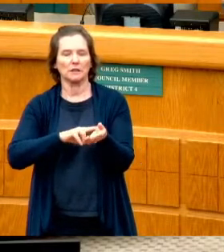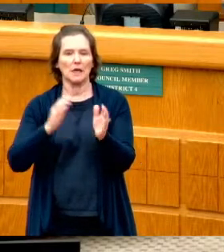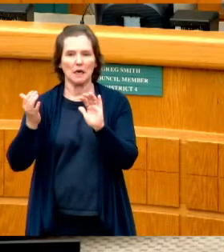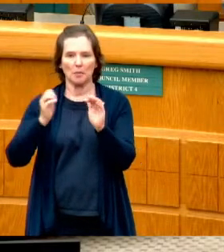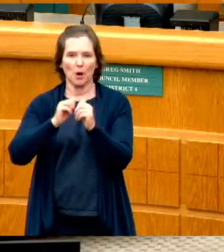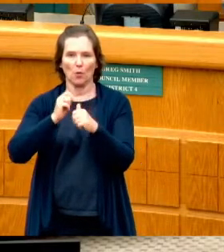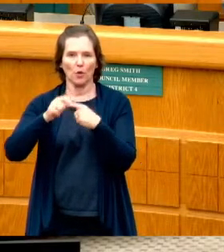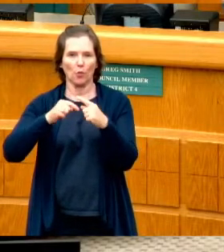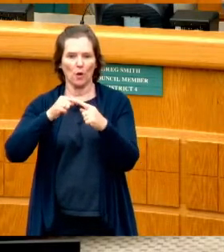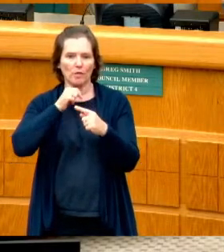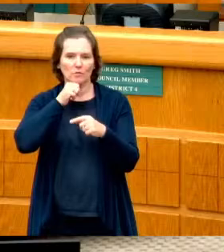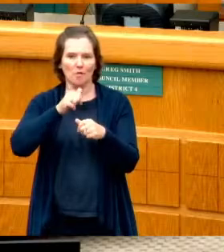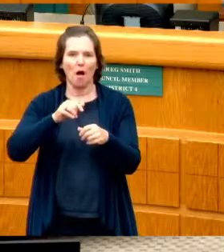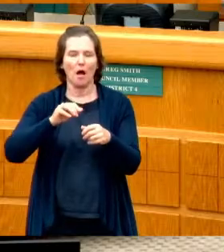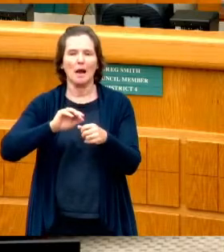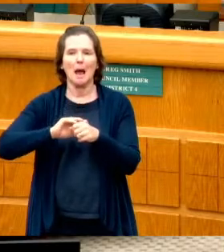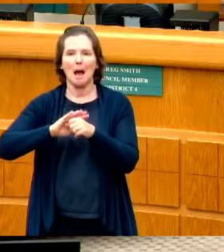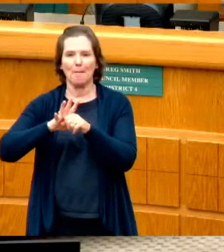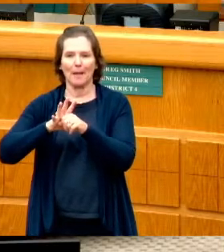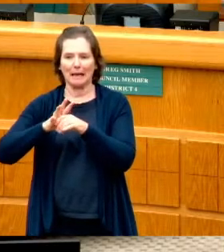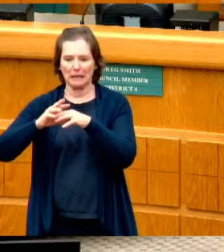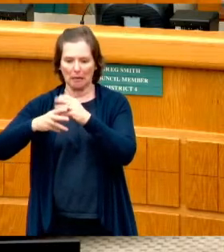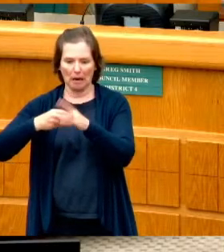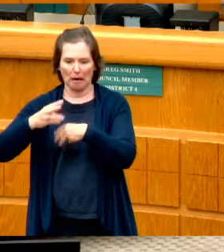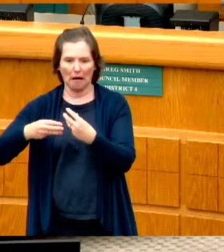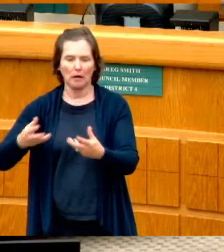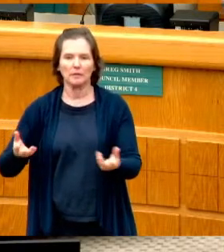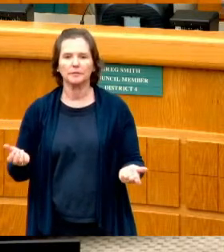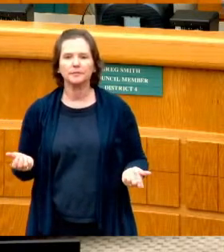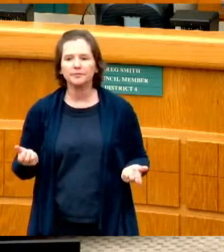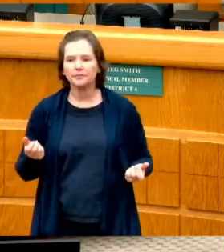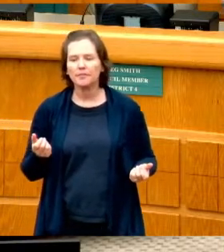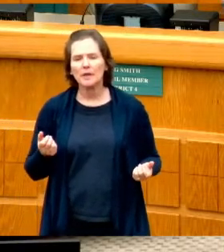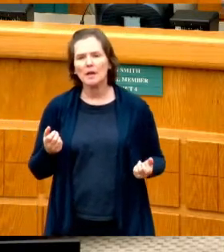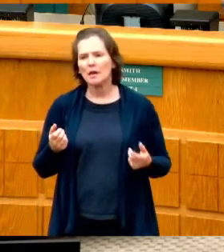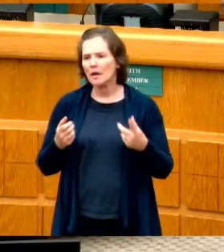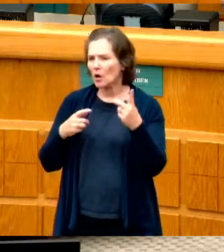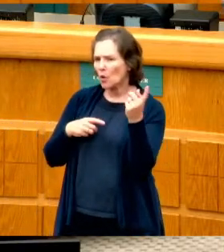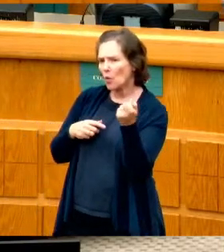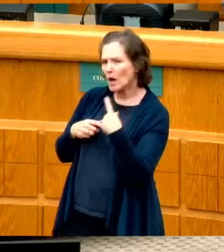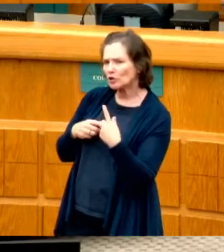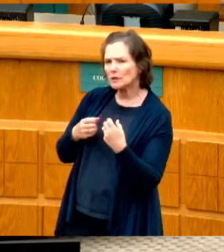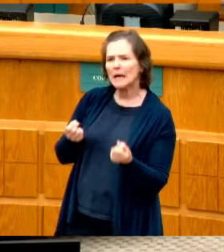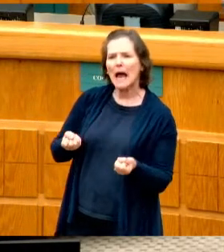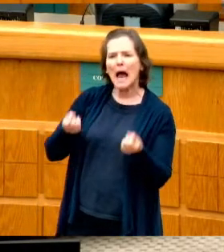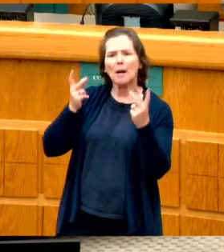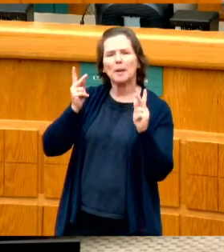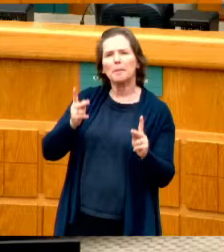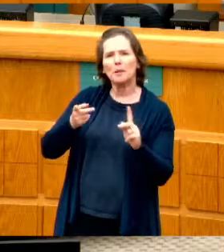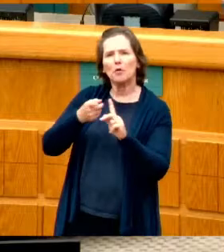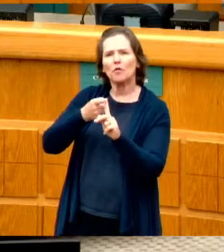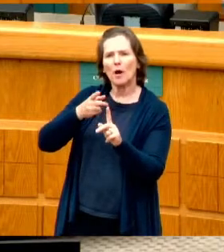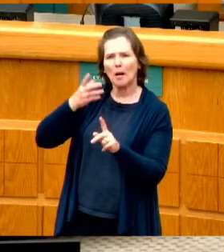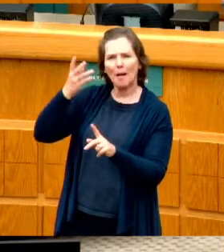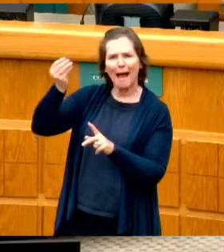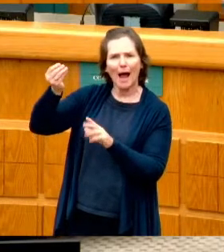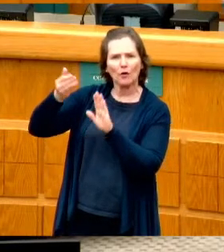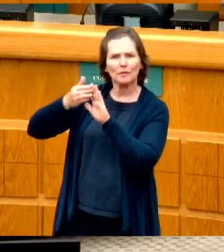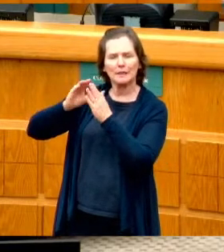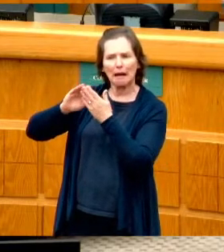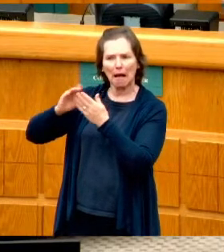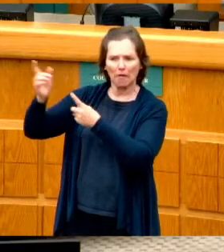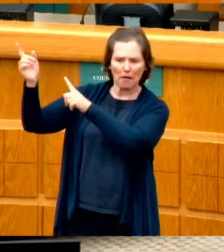Okay, and then do you know how many out-of-town nurses that we've had to serve during